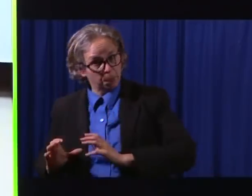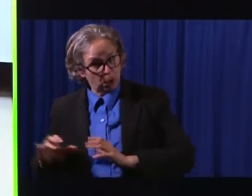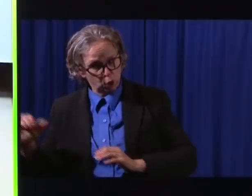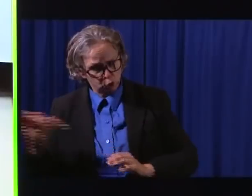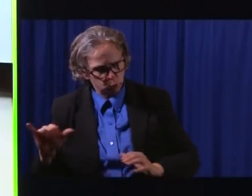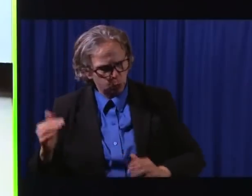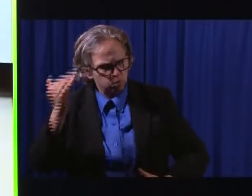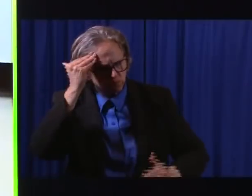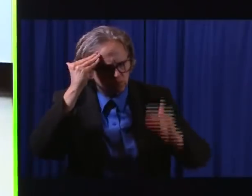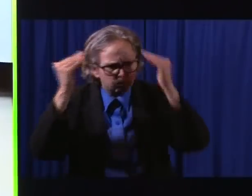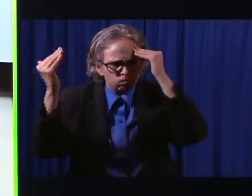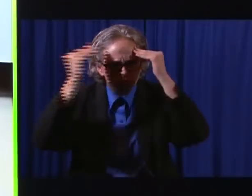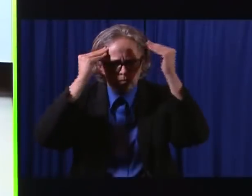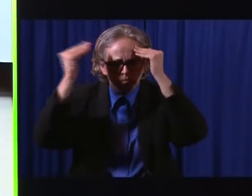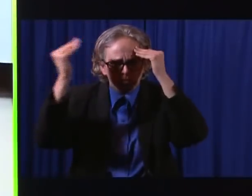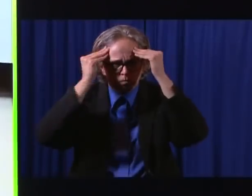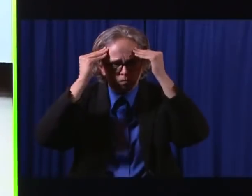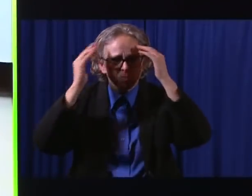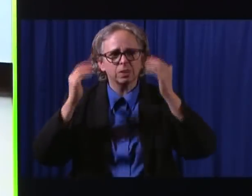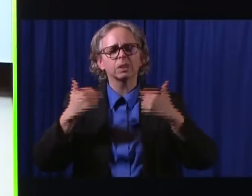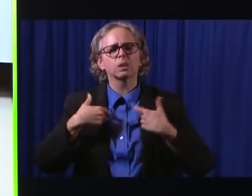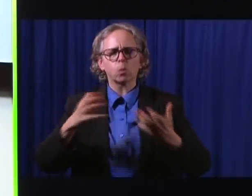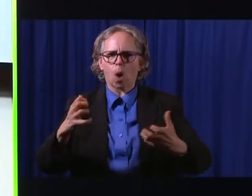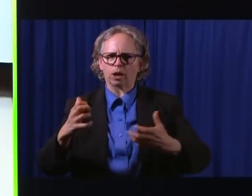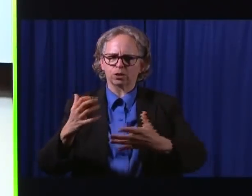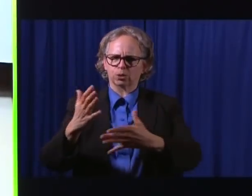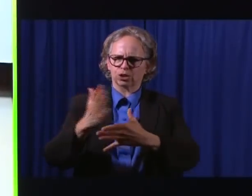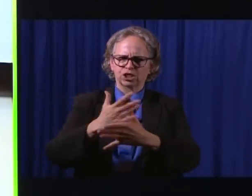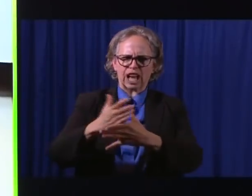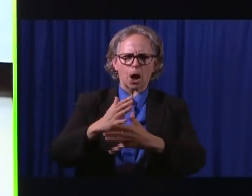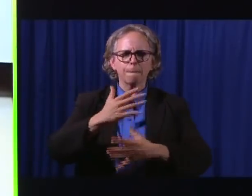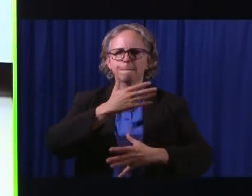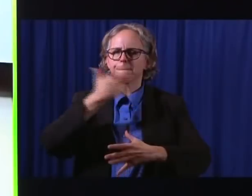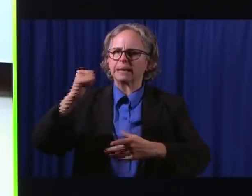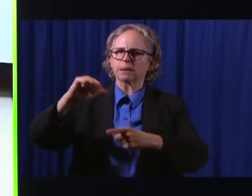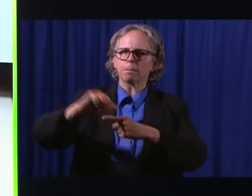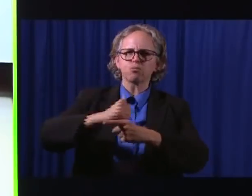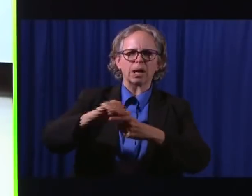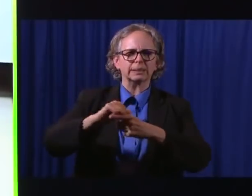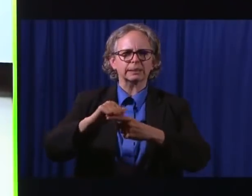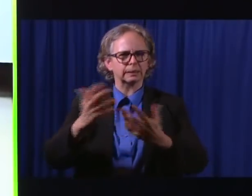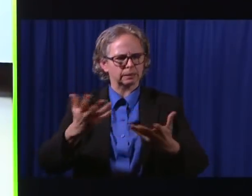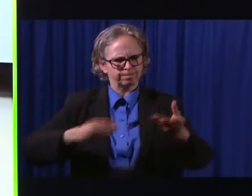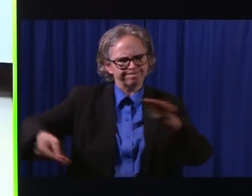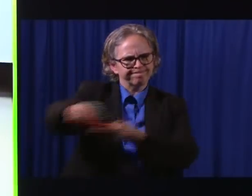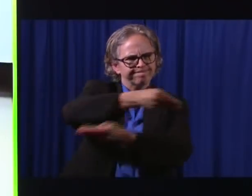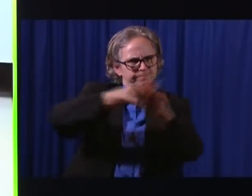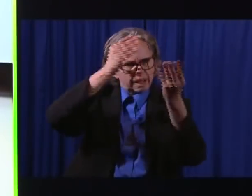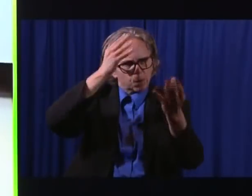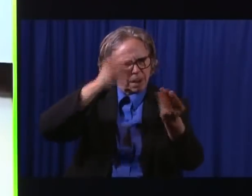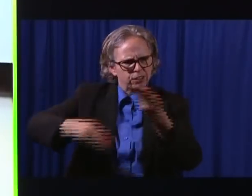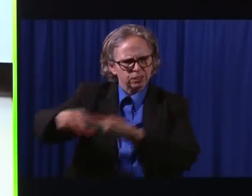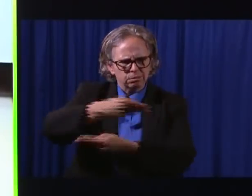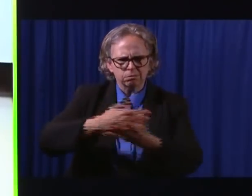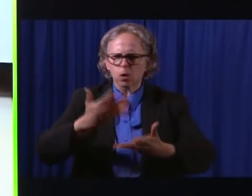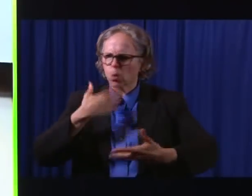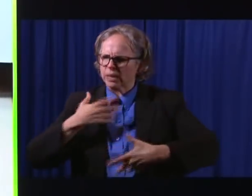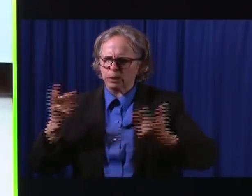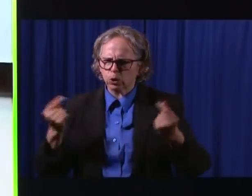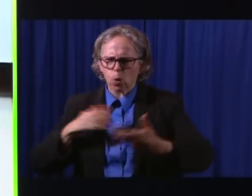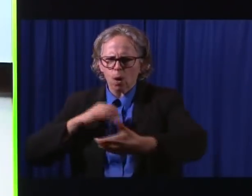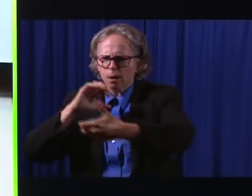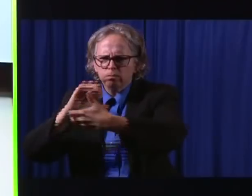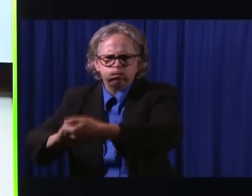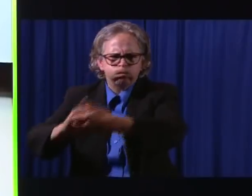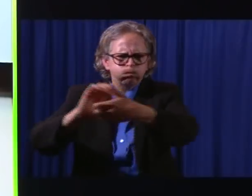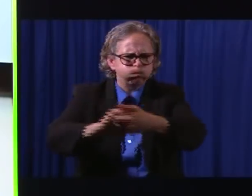able to share corporate best practices. We're very fortunate to be able to be working with large corporations across the state, and